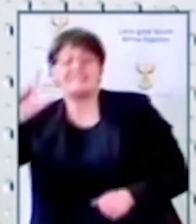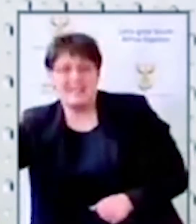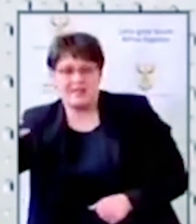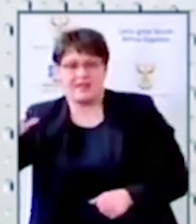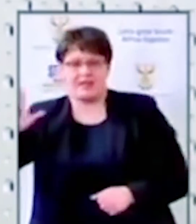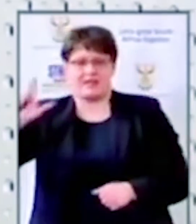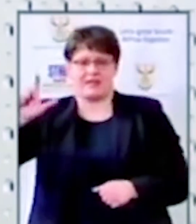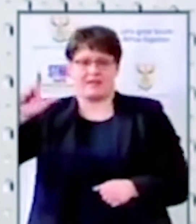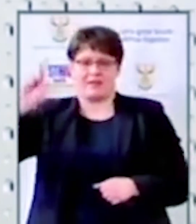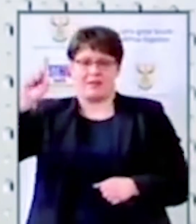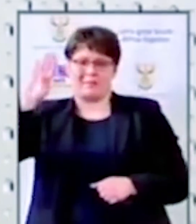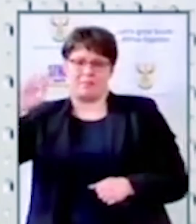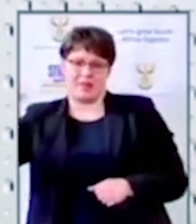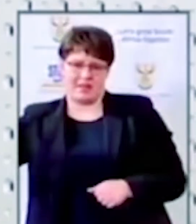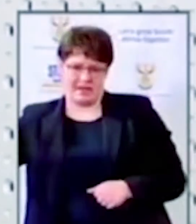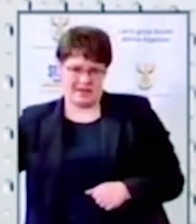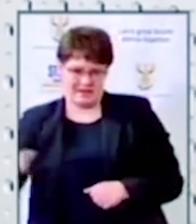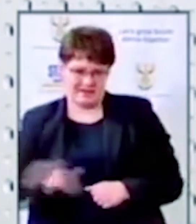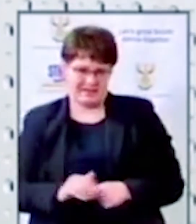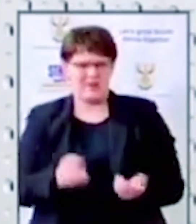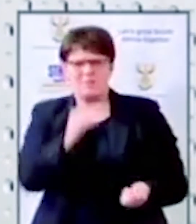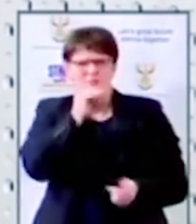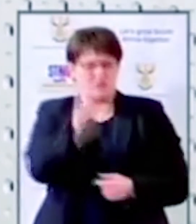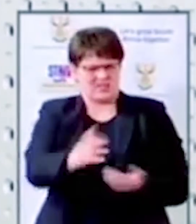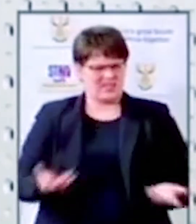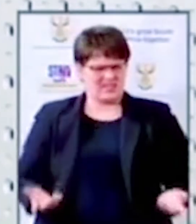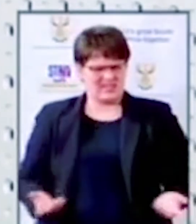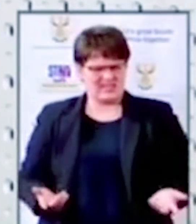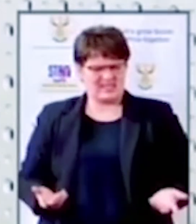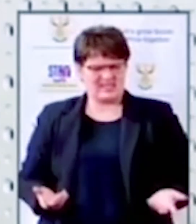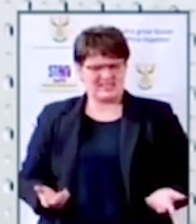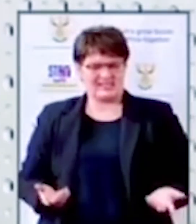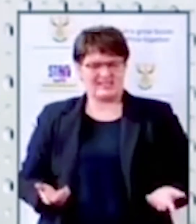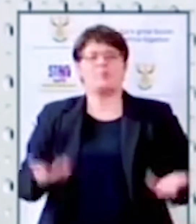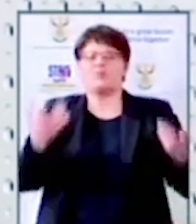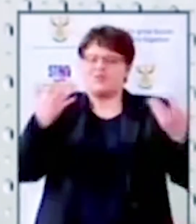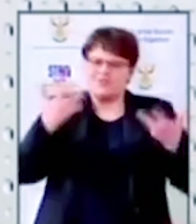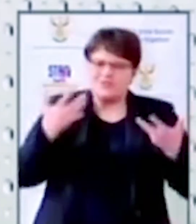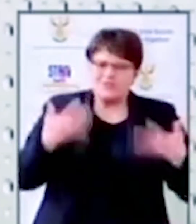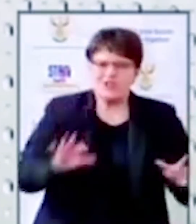rand. Put another way, we are already